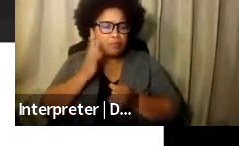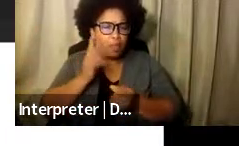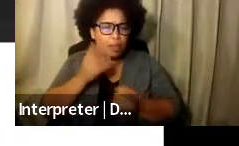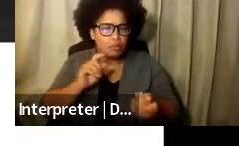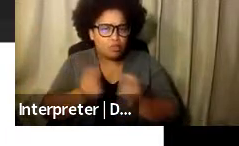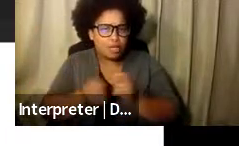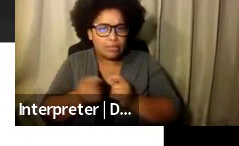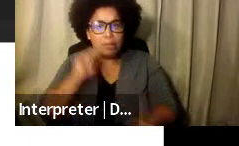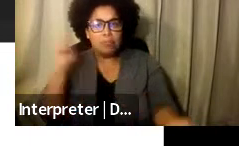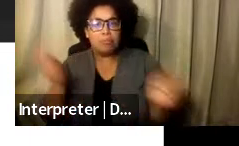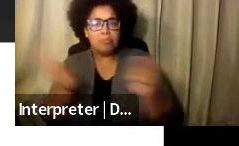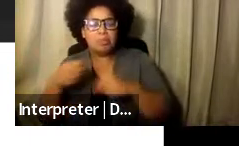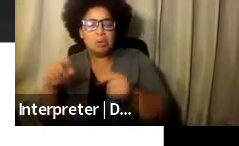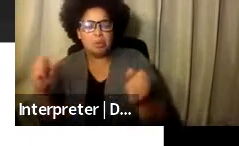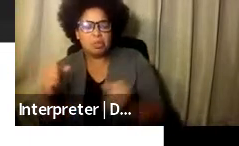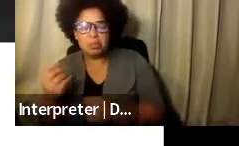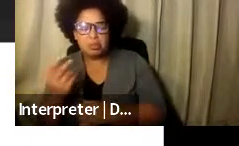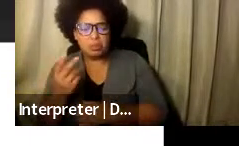That's it.